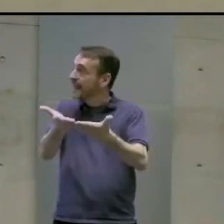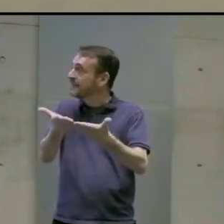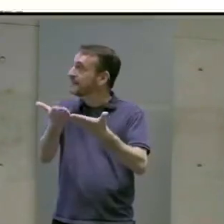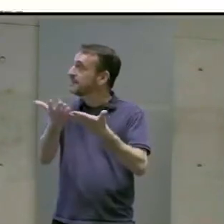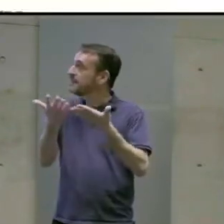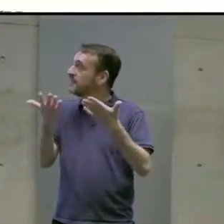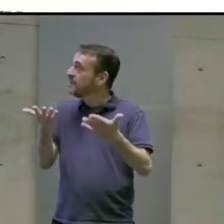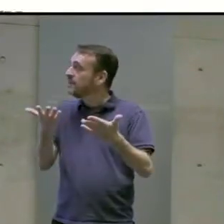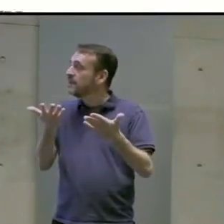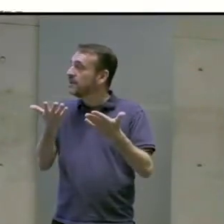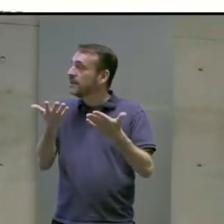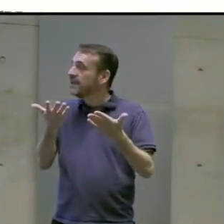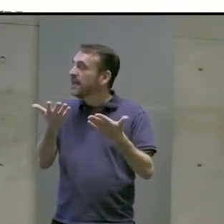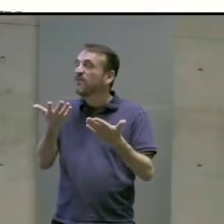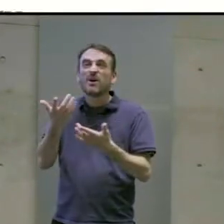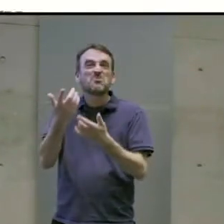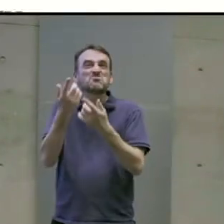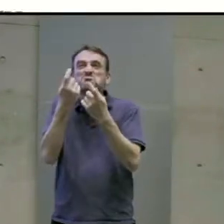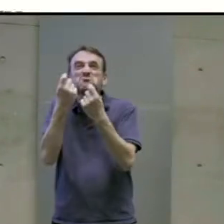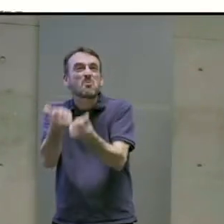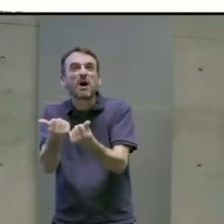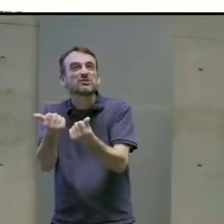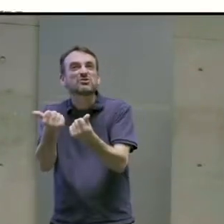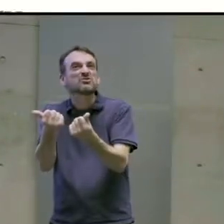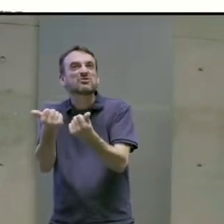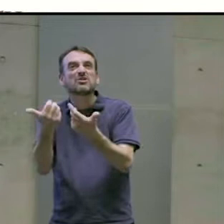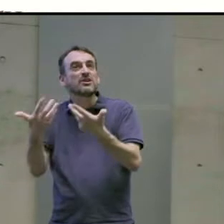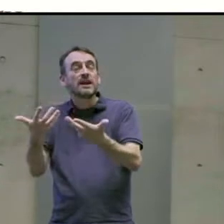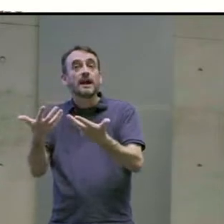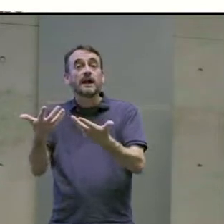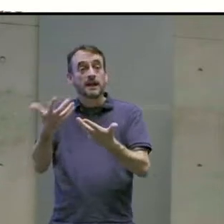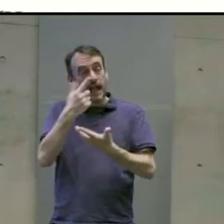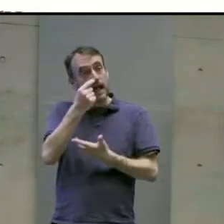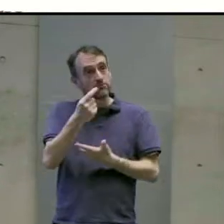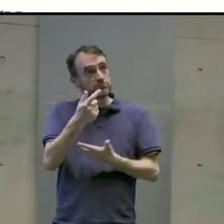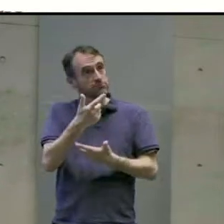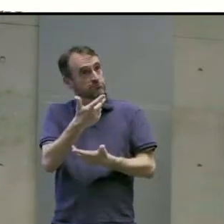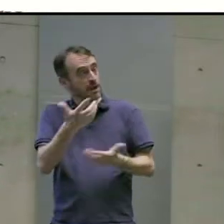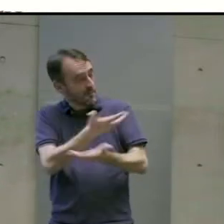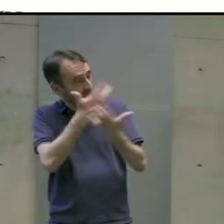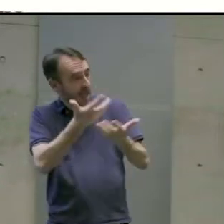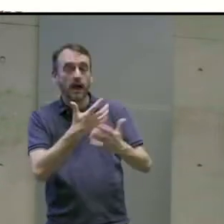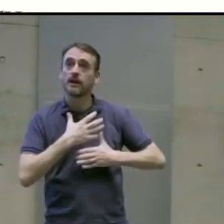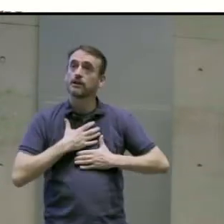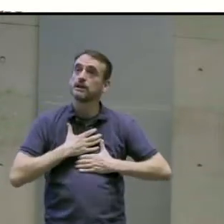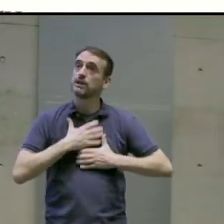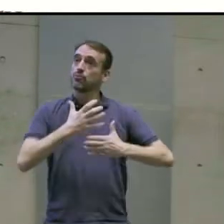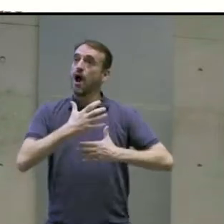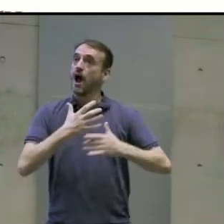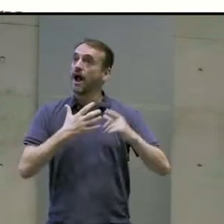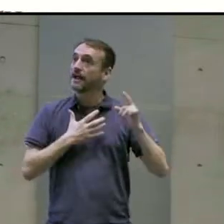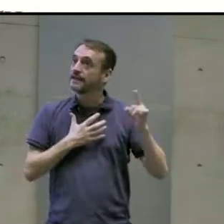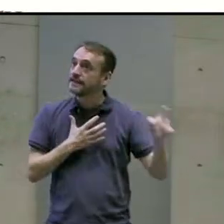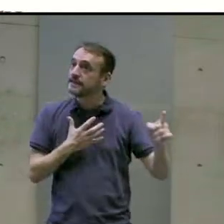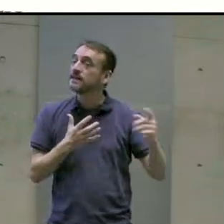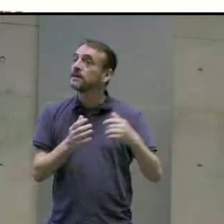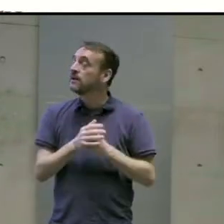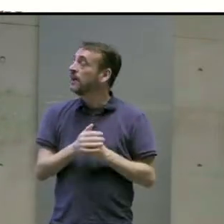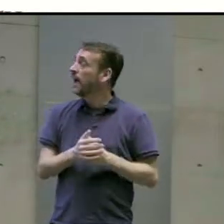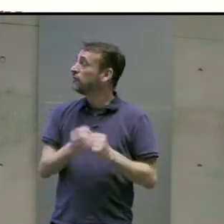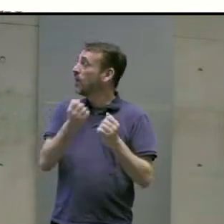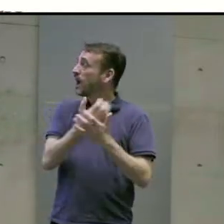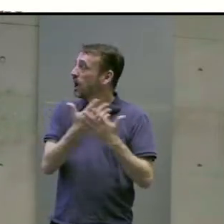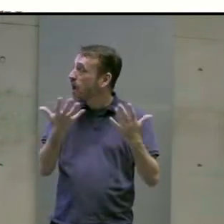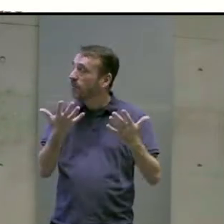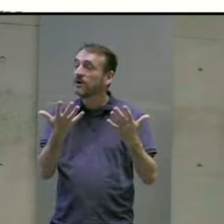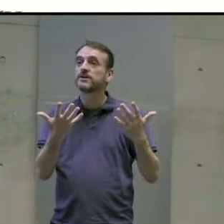information, it creates a sense of surprise. It can also be something that leads to replayability, particularly in visual novels. That's quite common if you